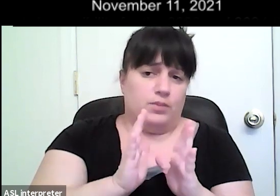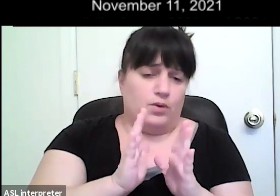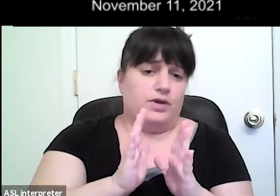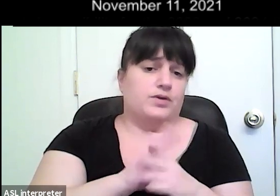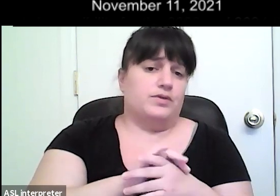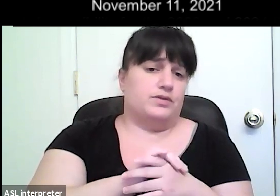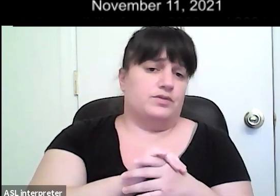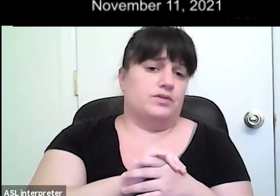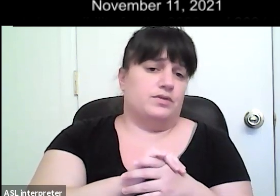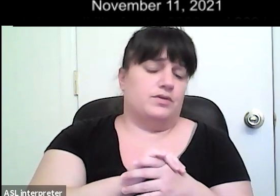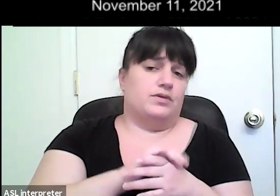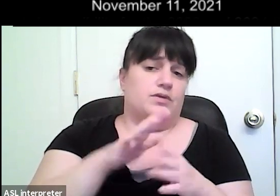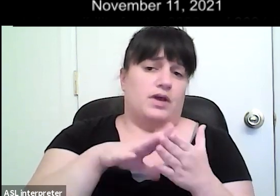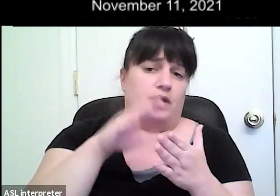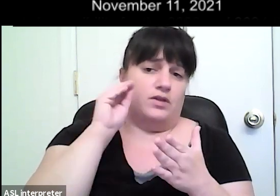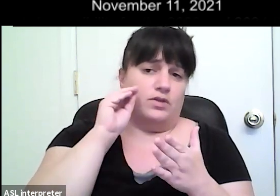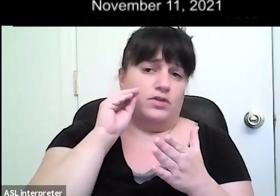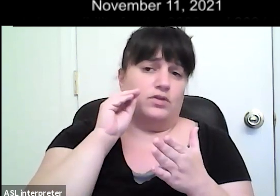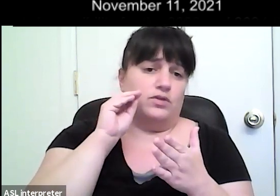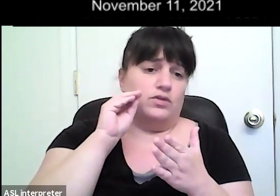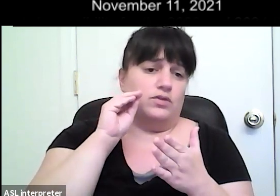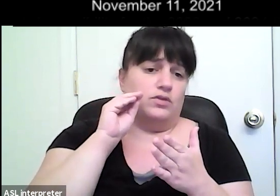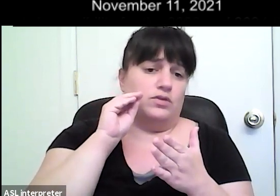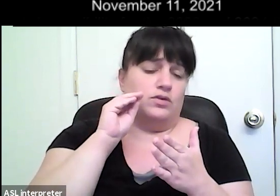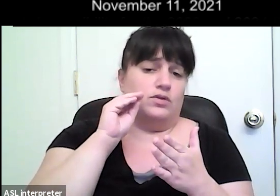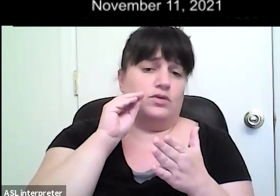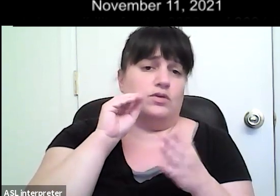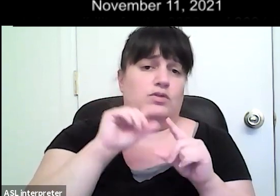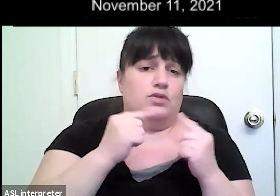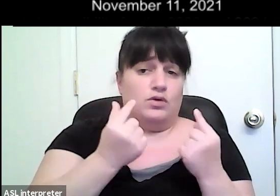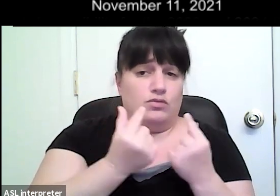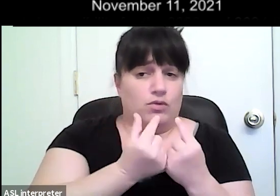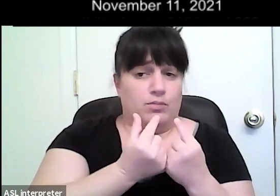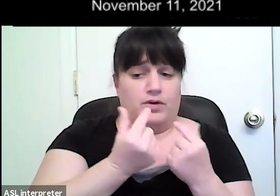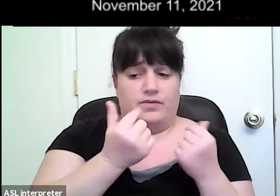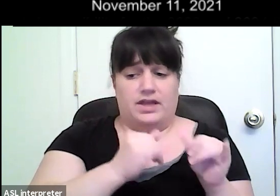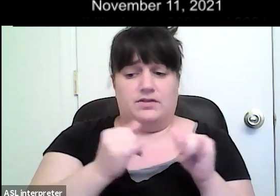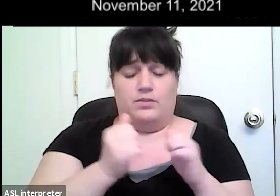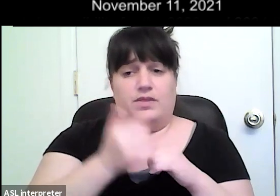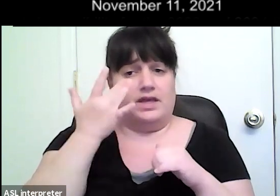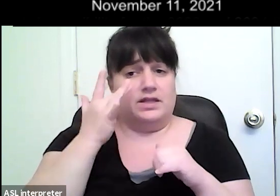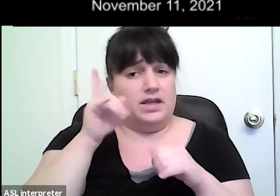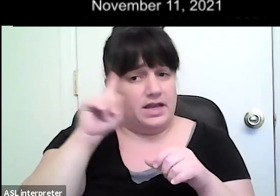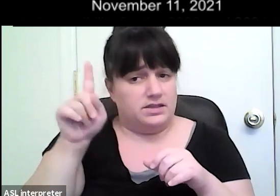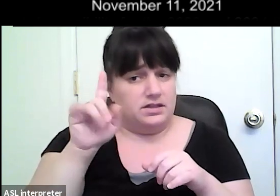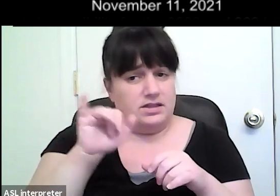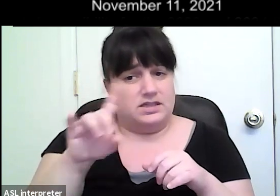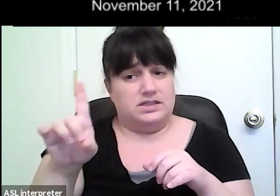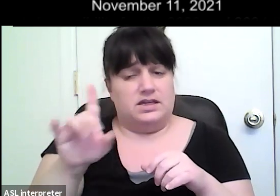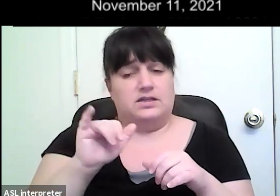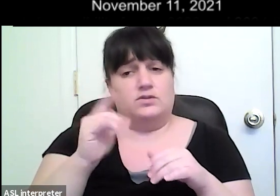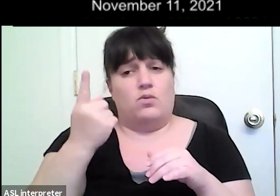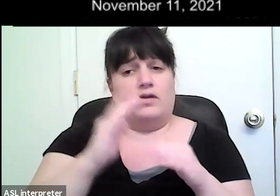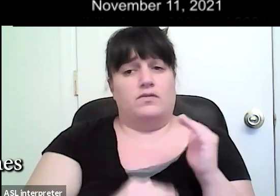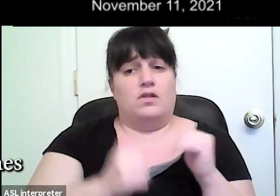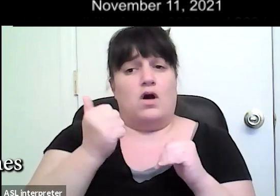in just learning. This group, individuals with intellectual and developmental disabilities, are one of the